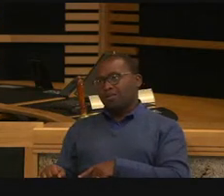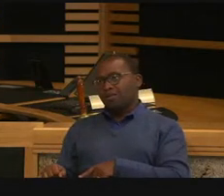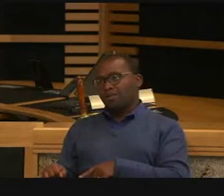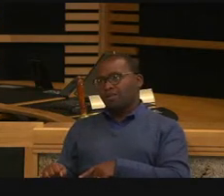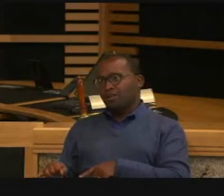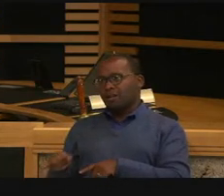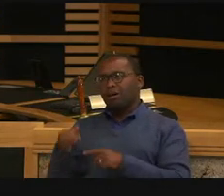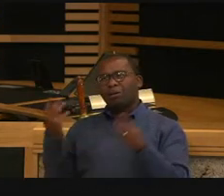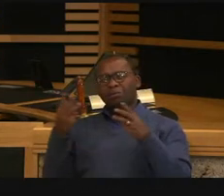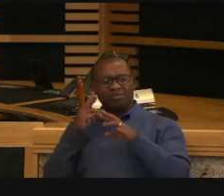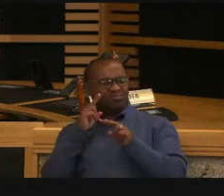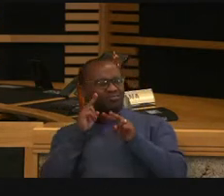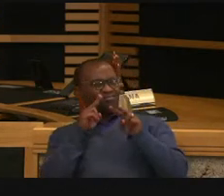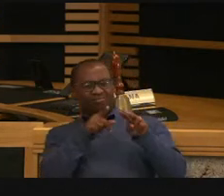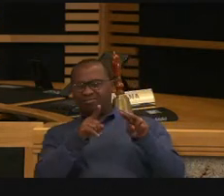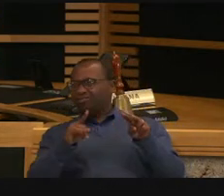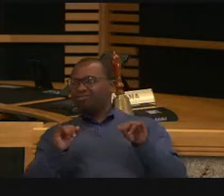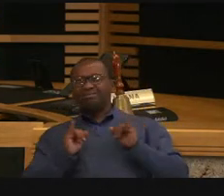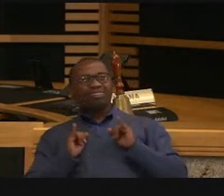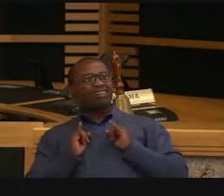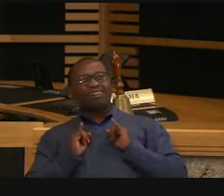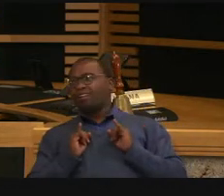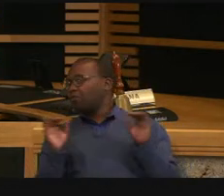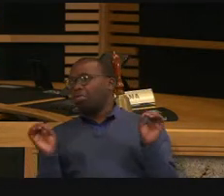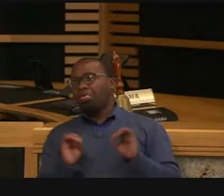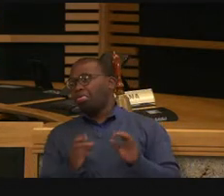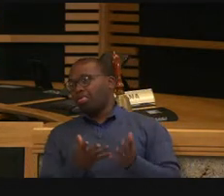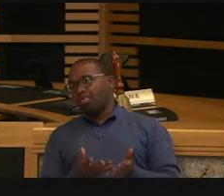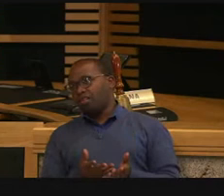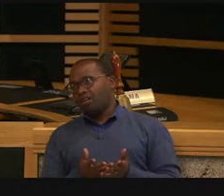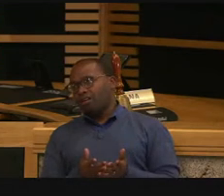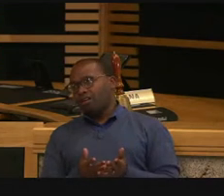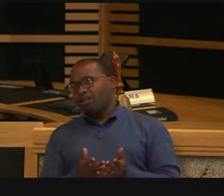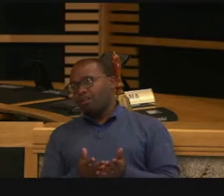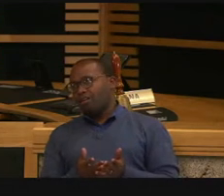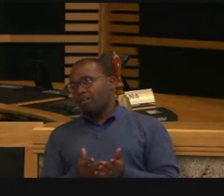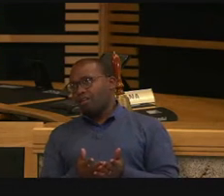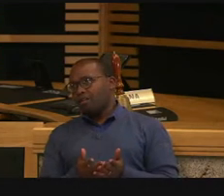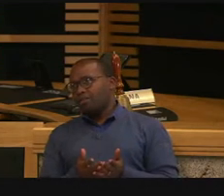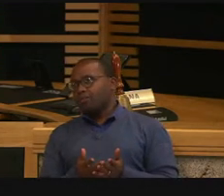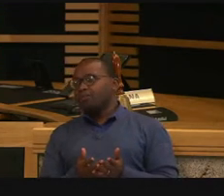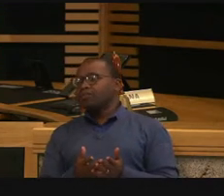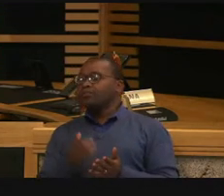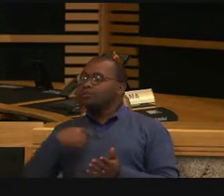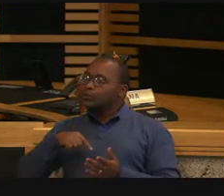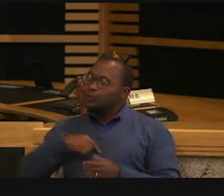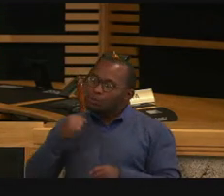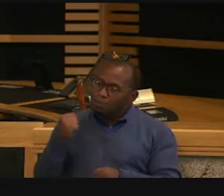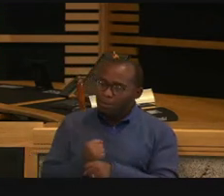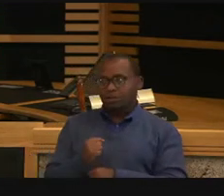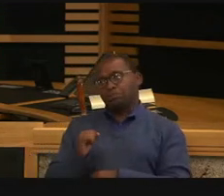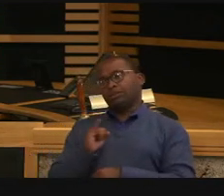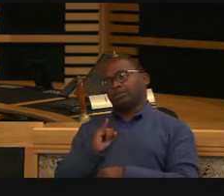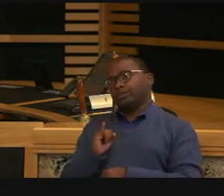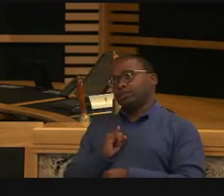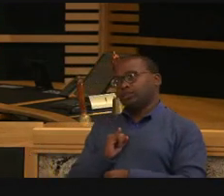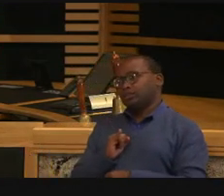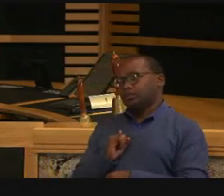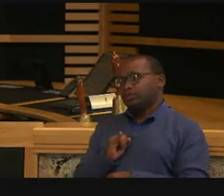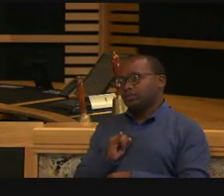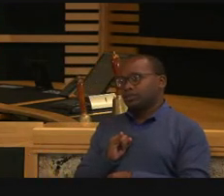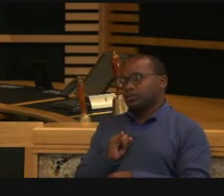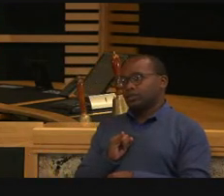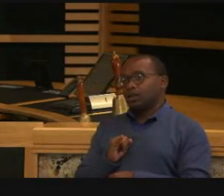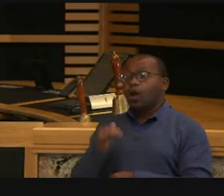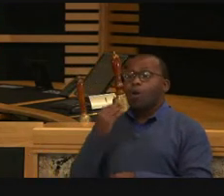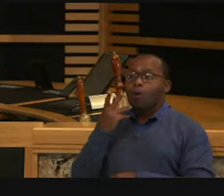their duties with chore uniform? No, colleagues, we must be serious here. People who execute